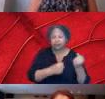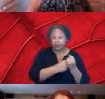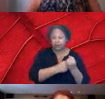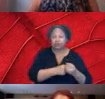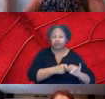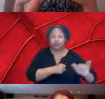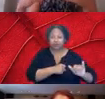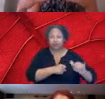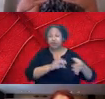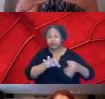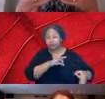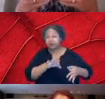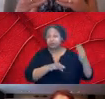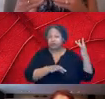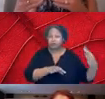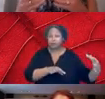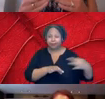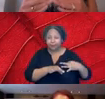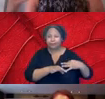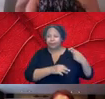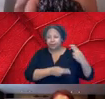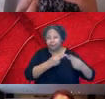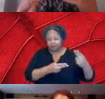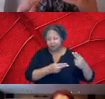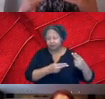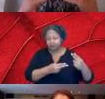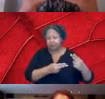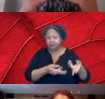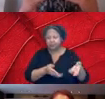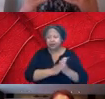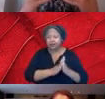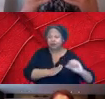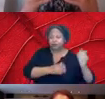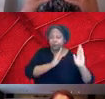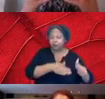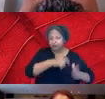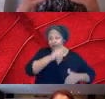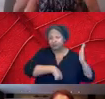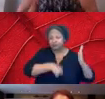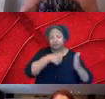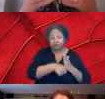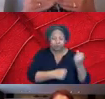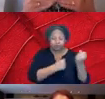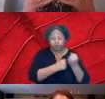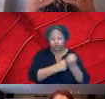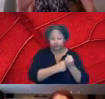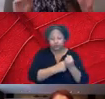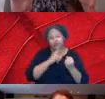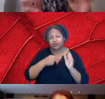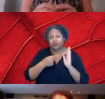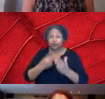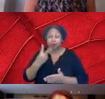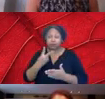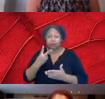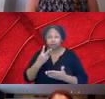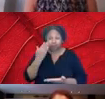so by asking someone else to write that support letter, you're really showing that two people are kind of